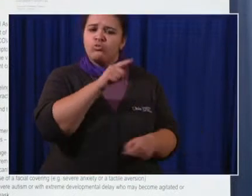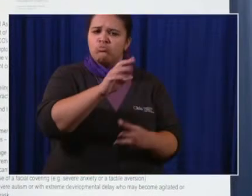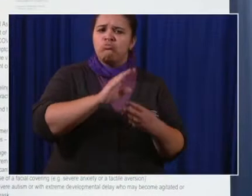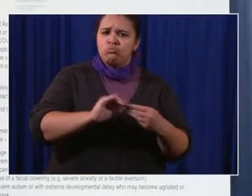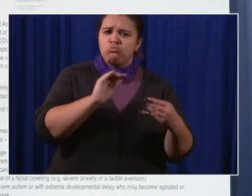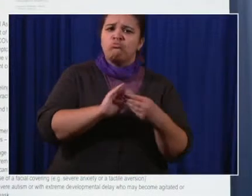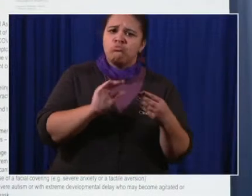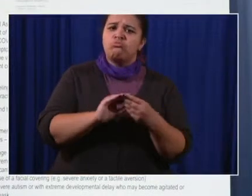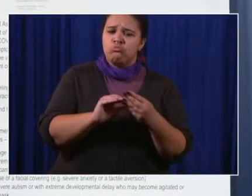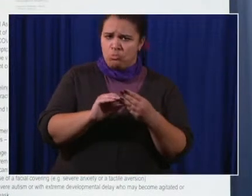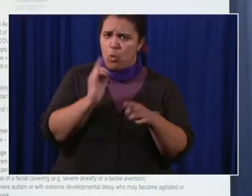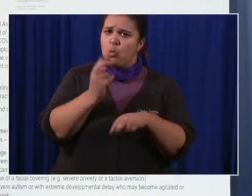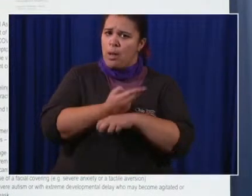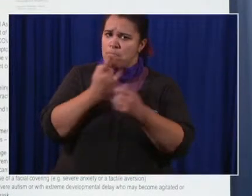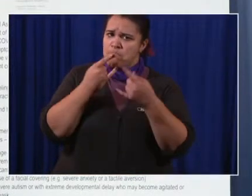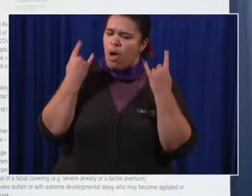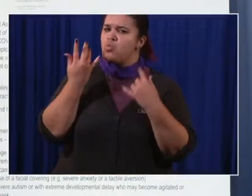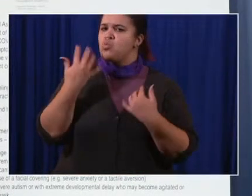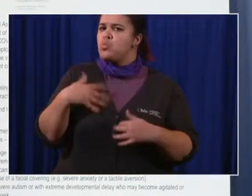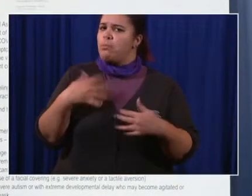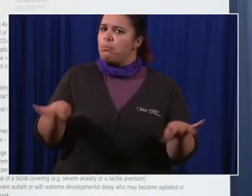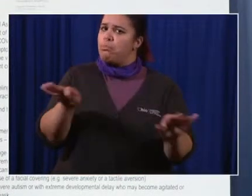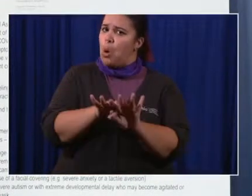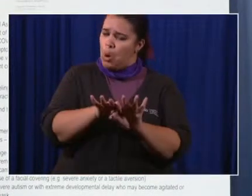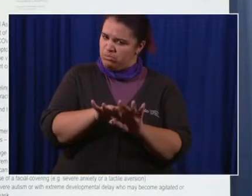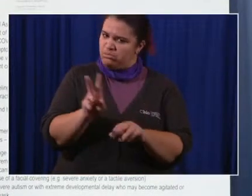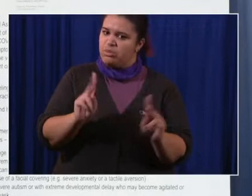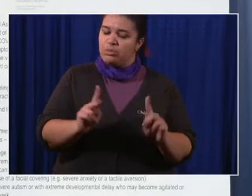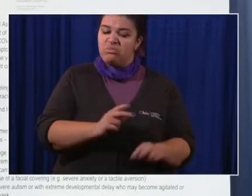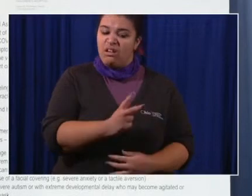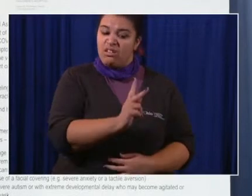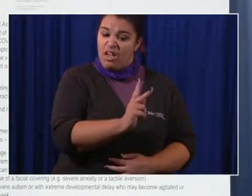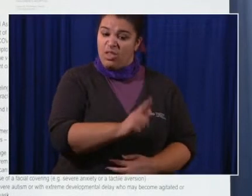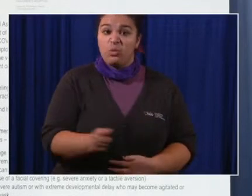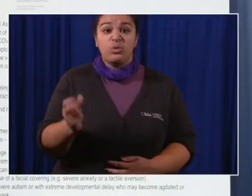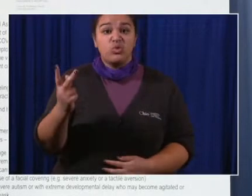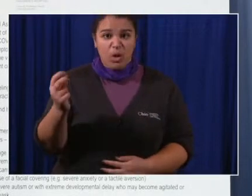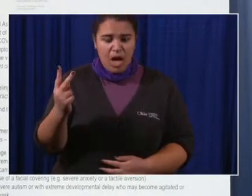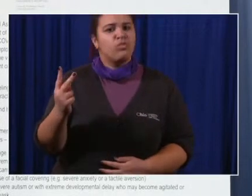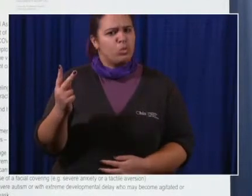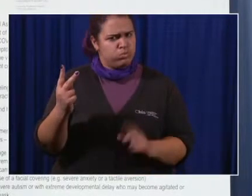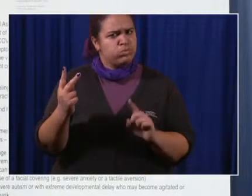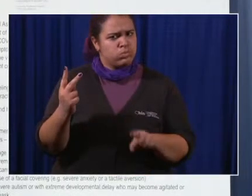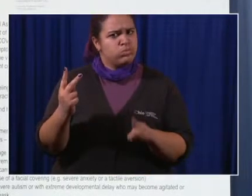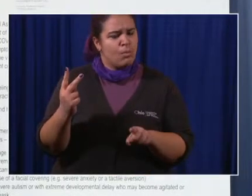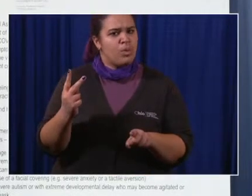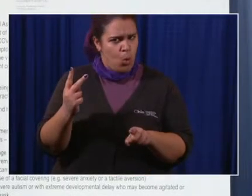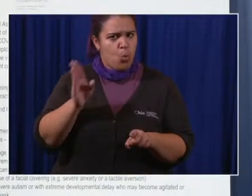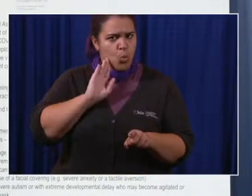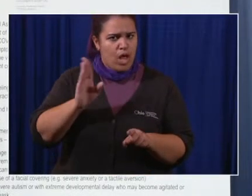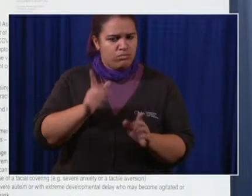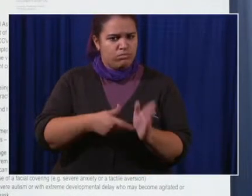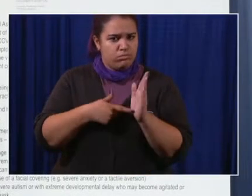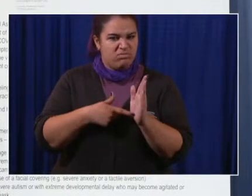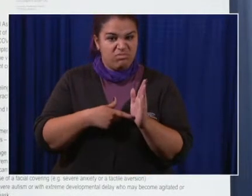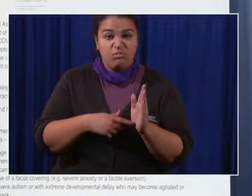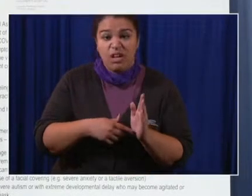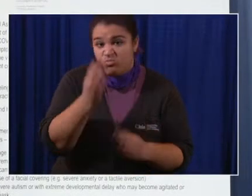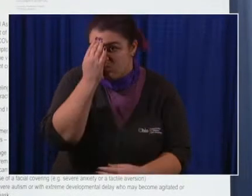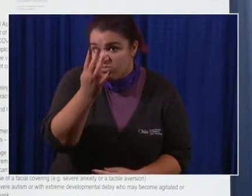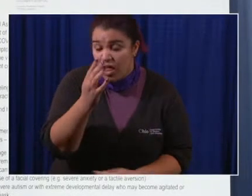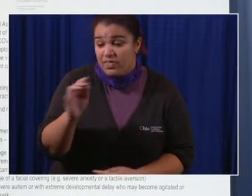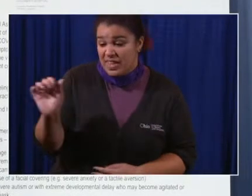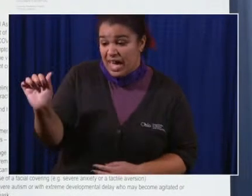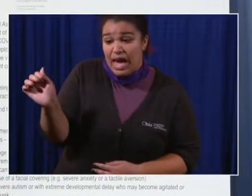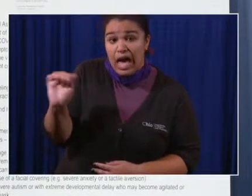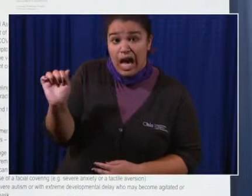K through 12 will be wearing them. Well, right now there are many that aren't. The athletes that are practicing aren't required to wear the masks or follow the